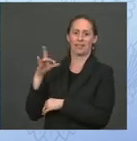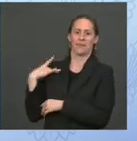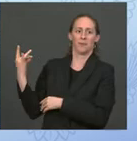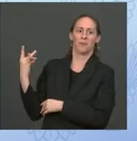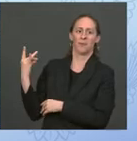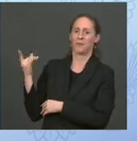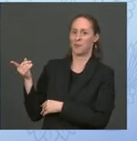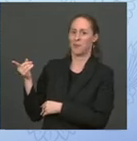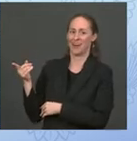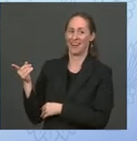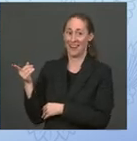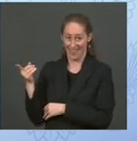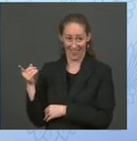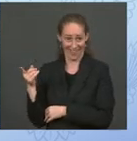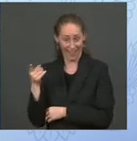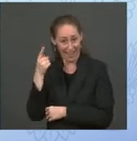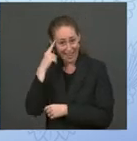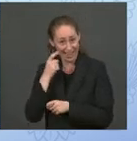You all think I'm kidding, huh?